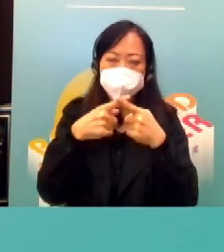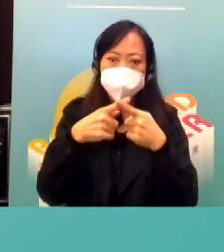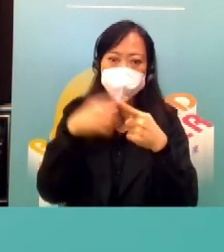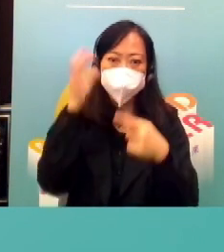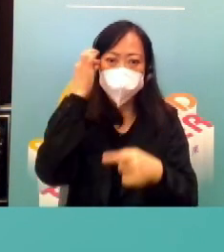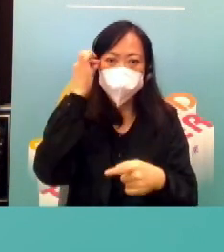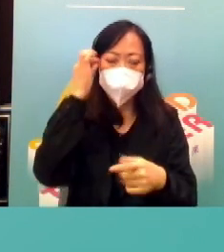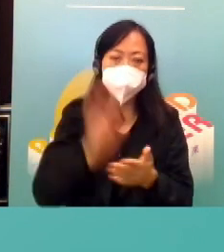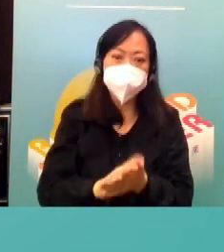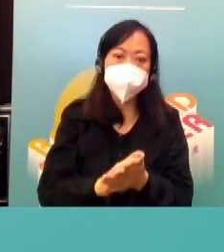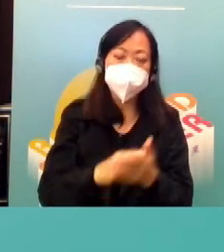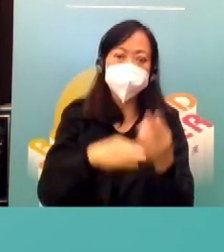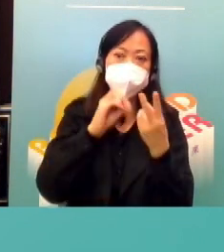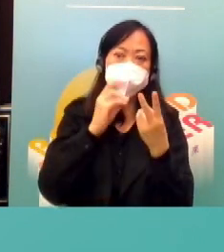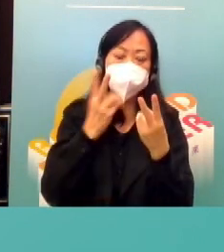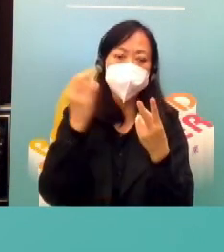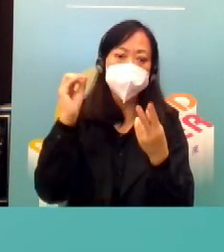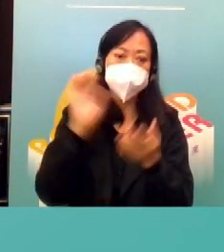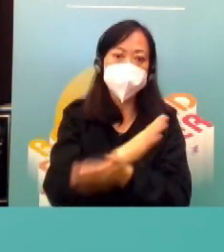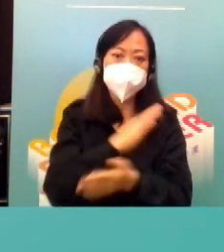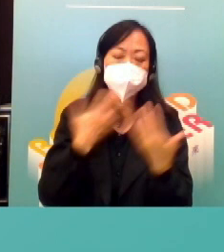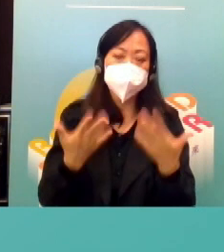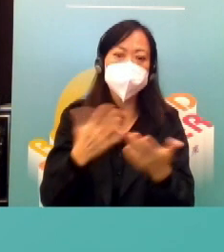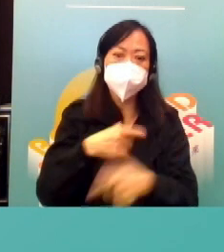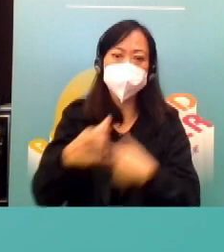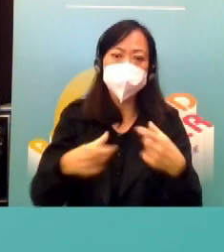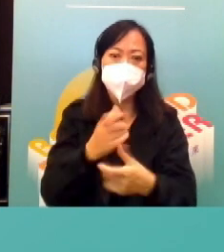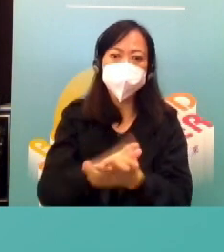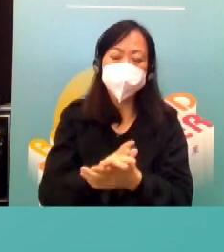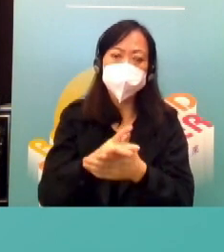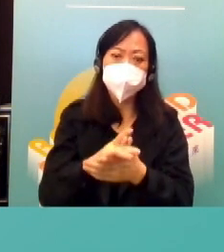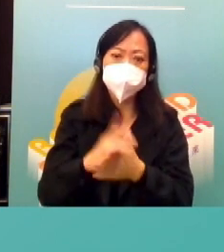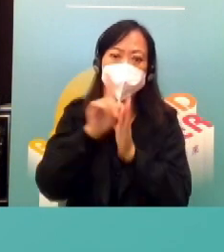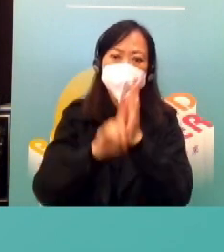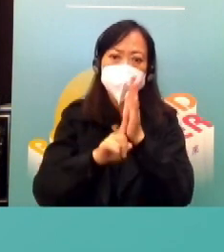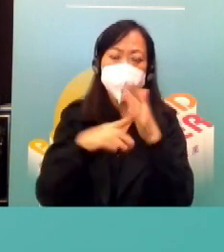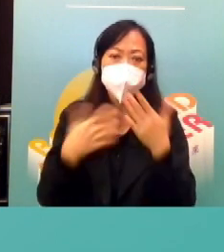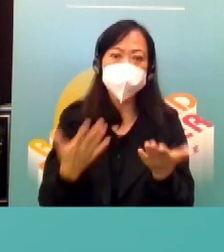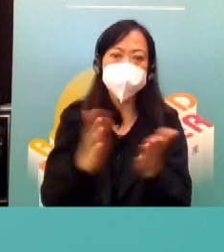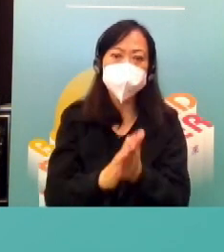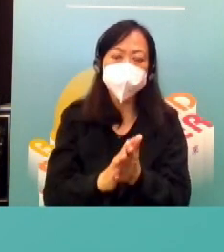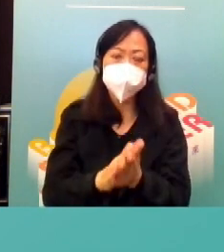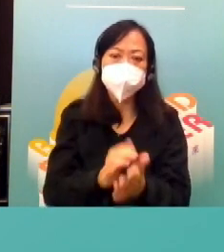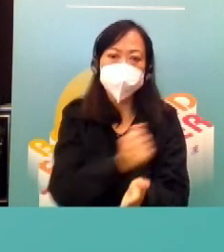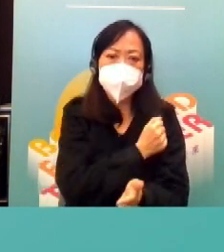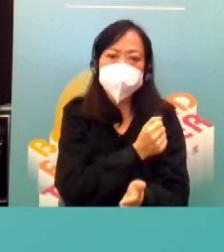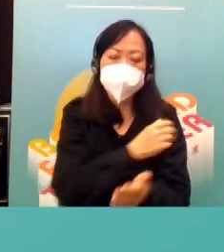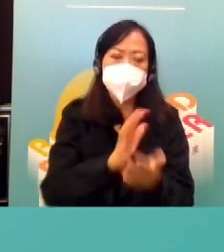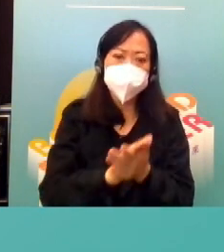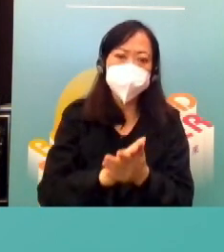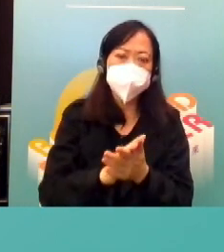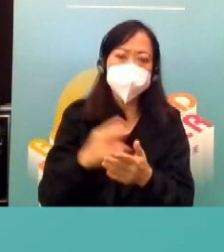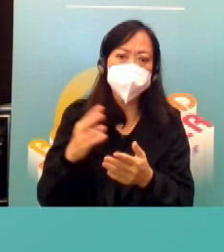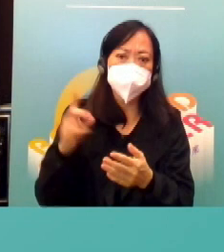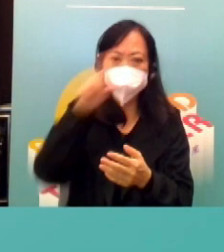the economy. More people are suffering. We also know that there are more climate risk, near 14% increase by